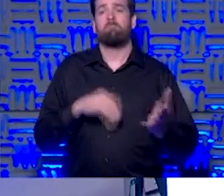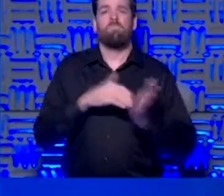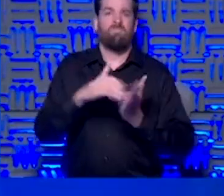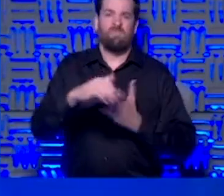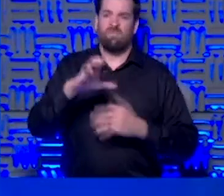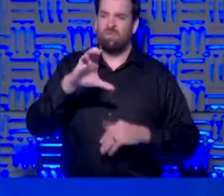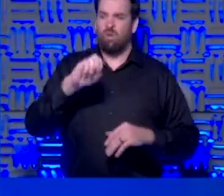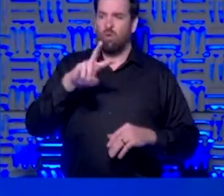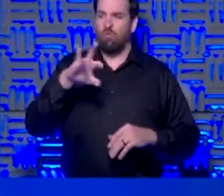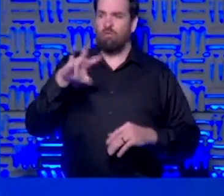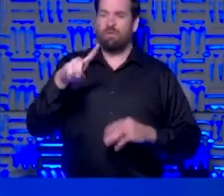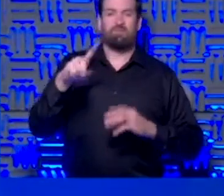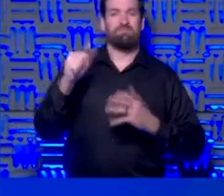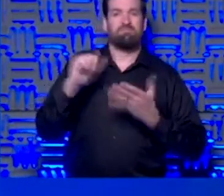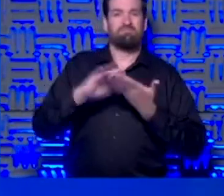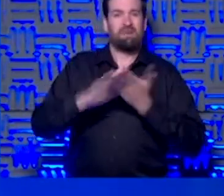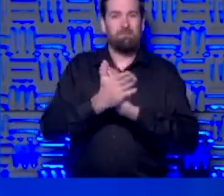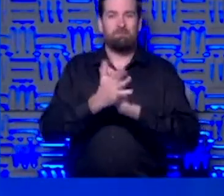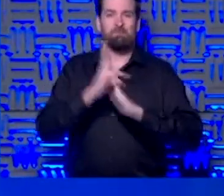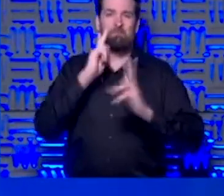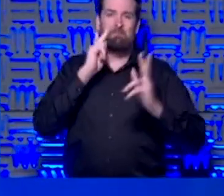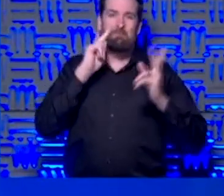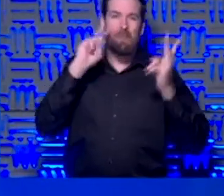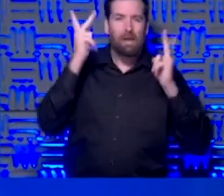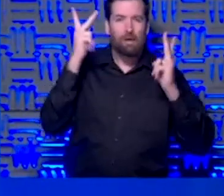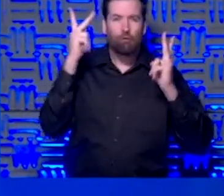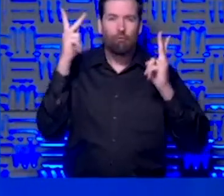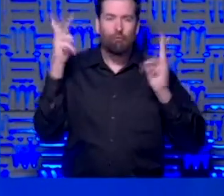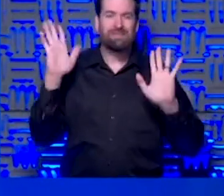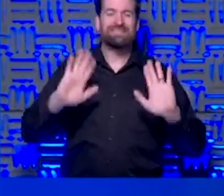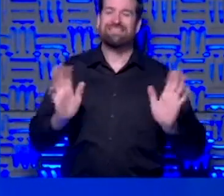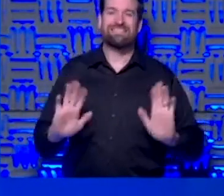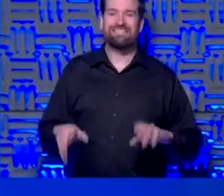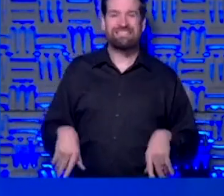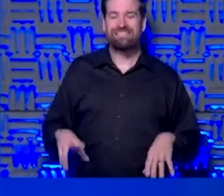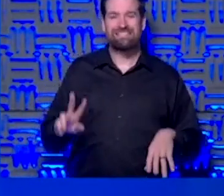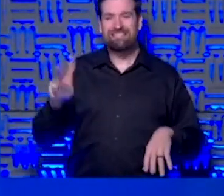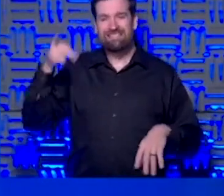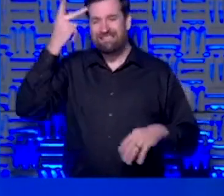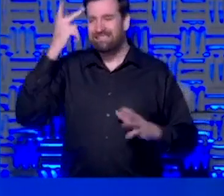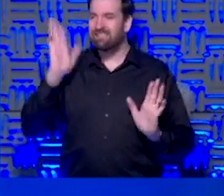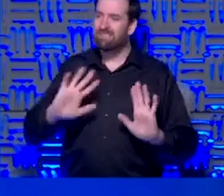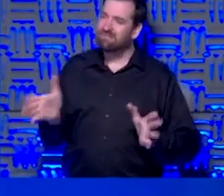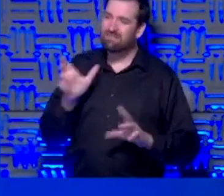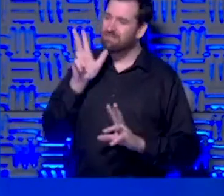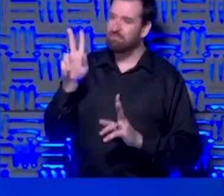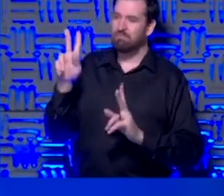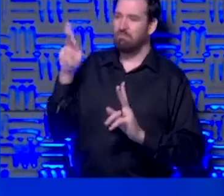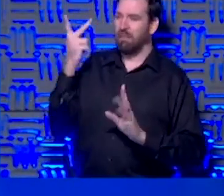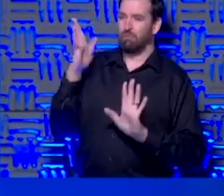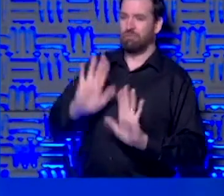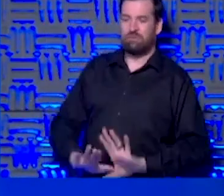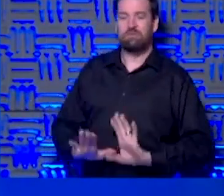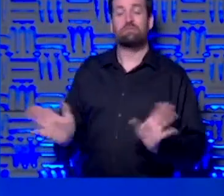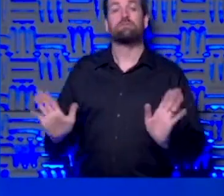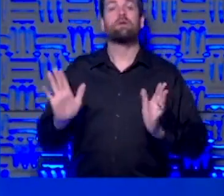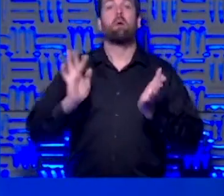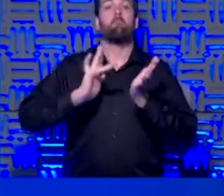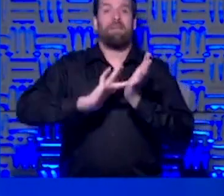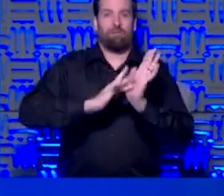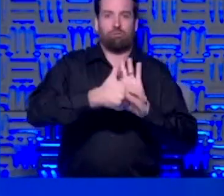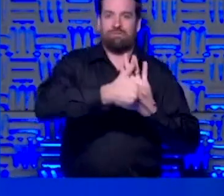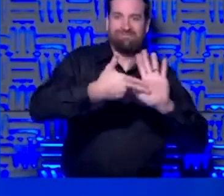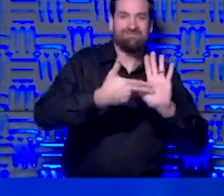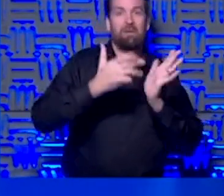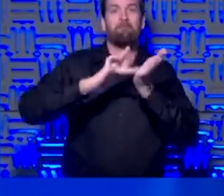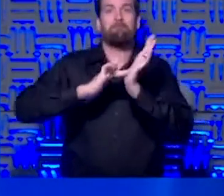COVID has been politicized, and what we're trying to do is let's is that a word? Healthicize it? I don't think that's a word. Kind of try to medicalize it. Well,